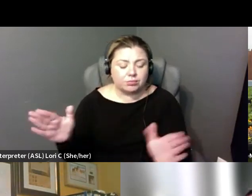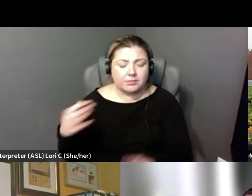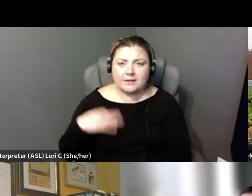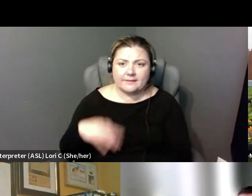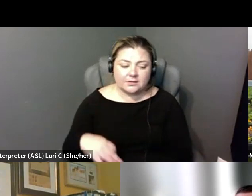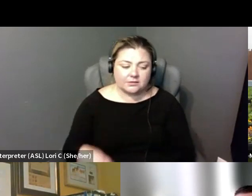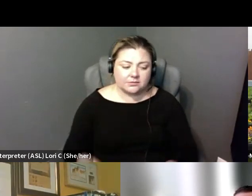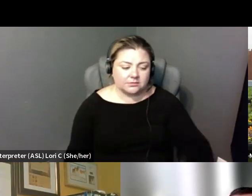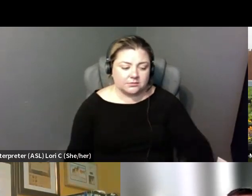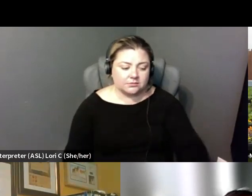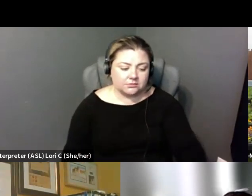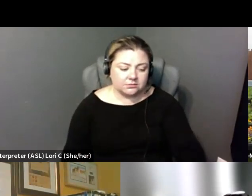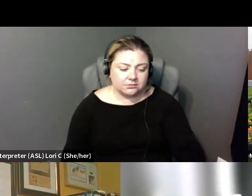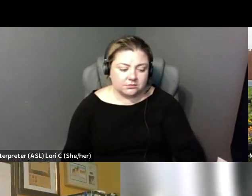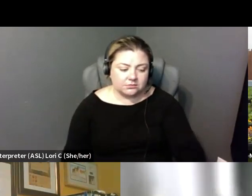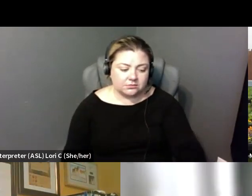And go ahead, Melon.